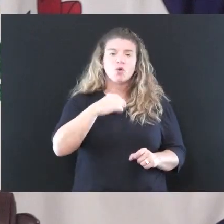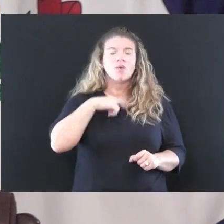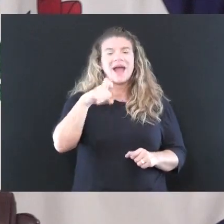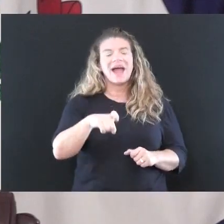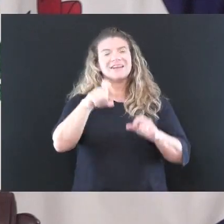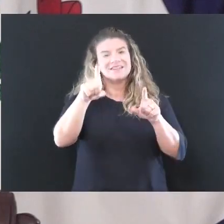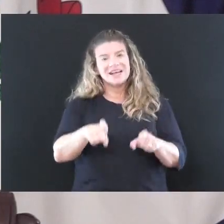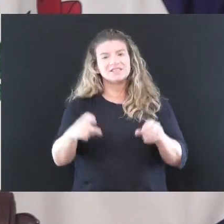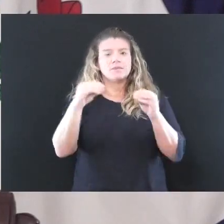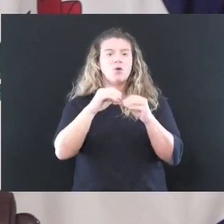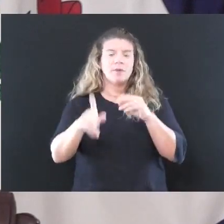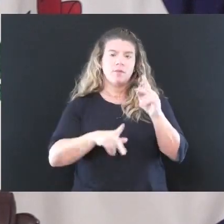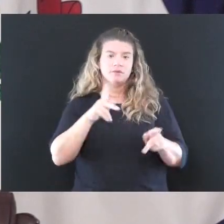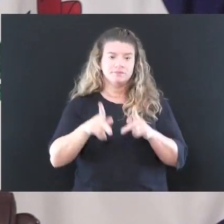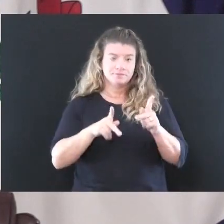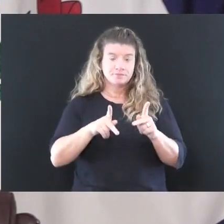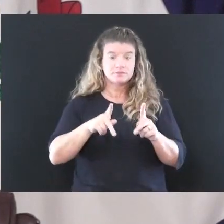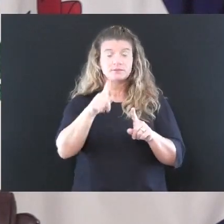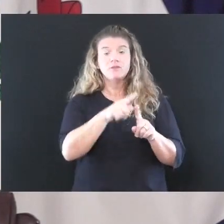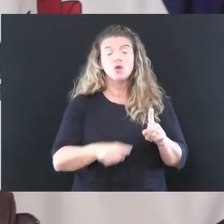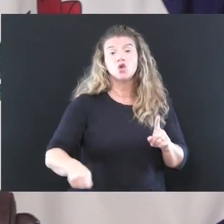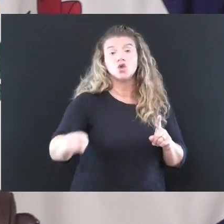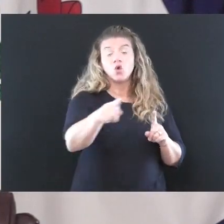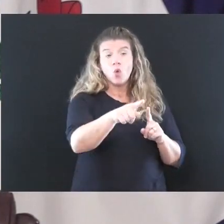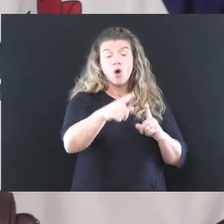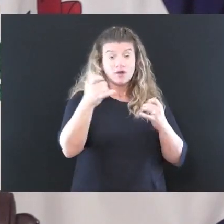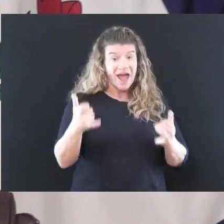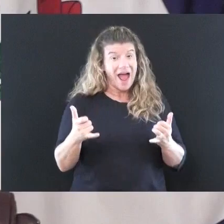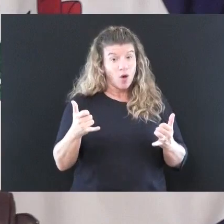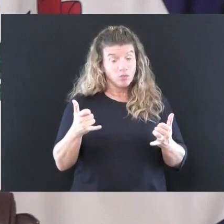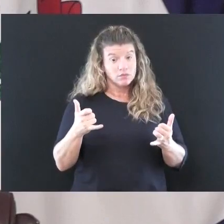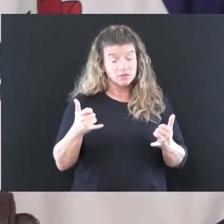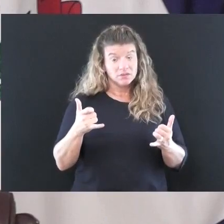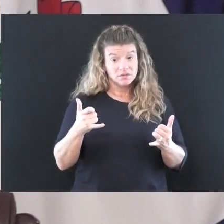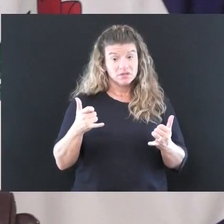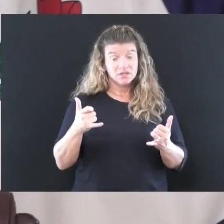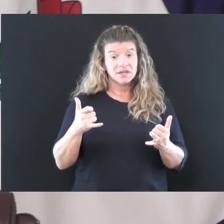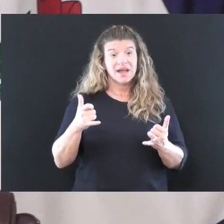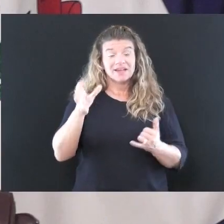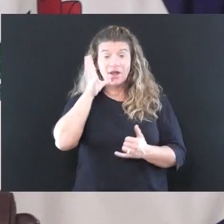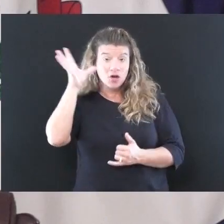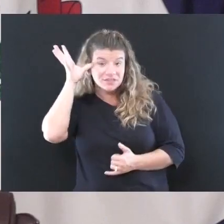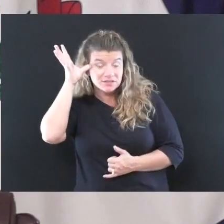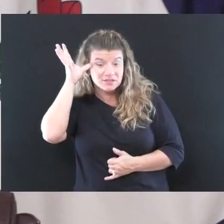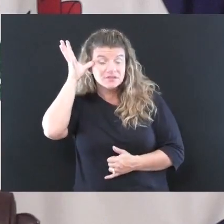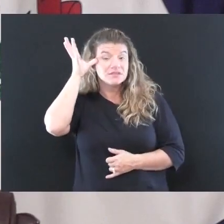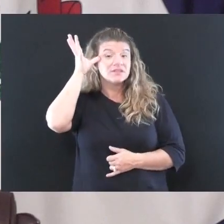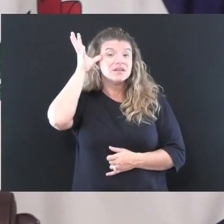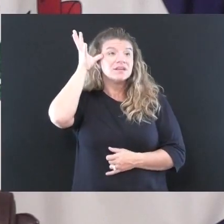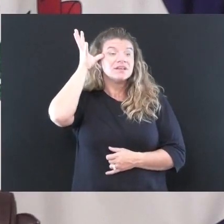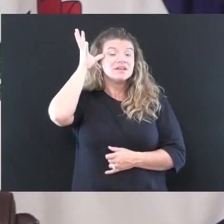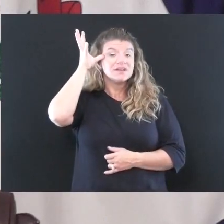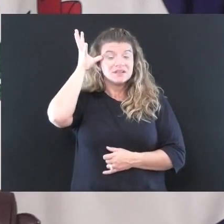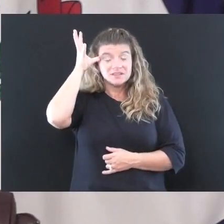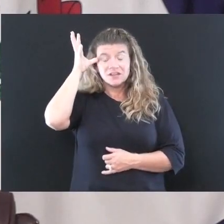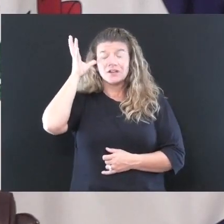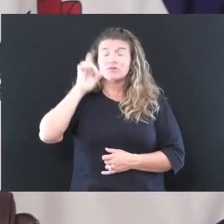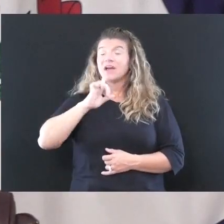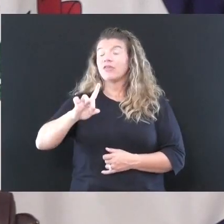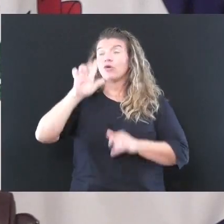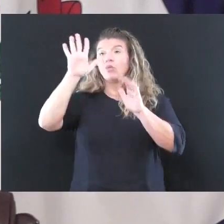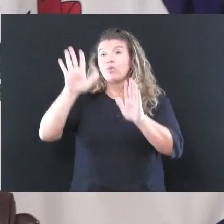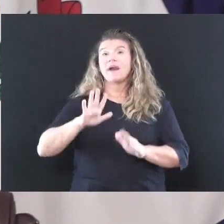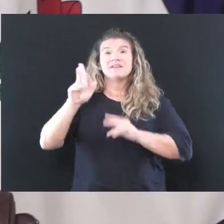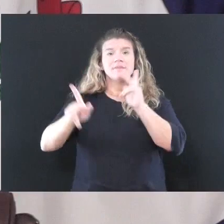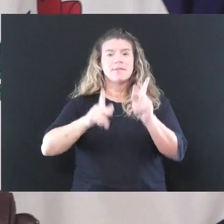test a lot more people. You have got now, as West Virginians, as parents, as the absolute greatest people that